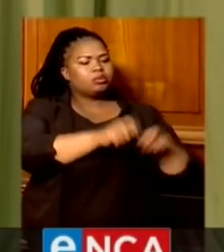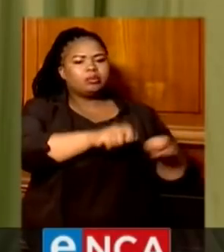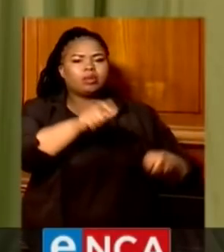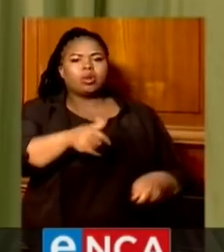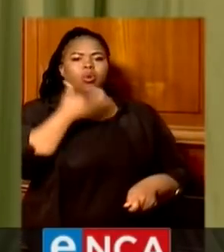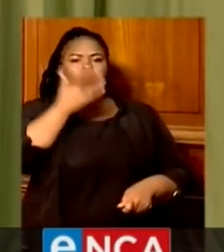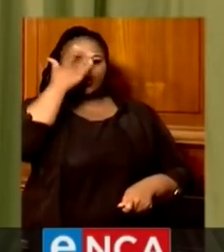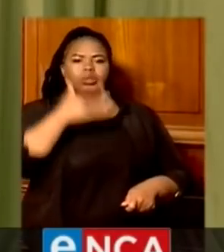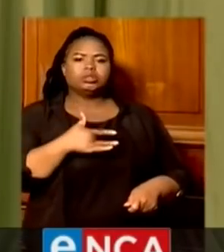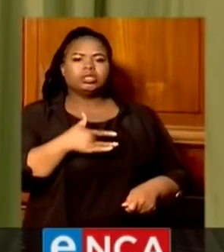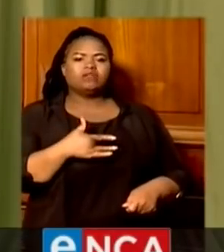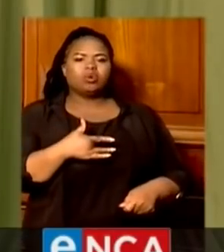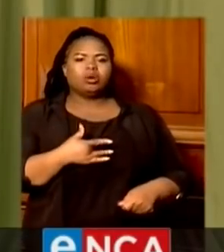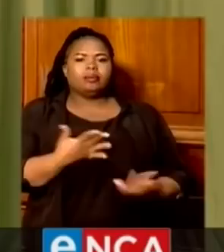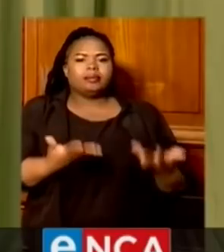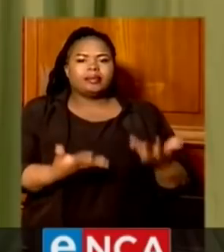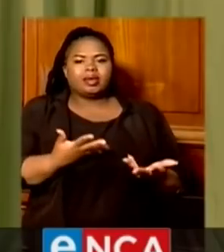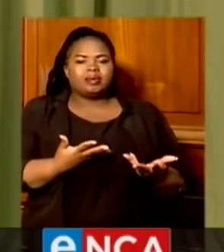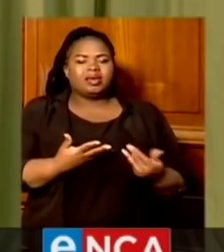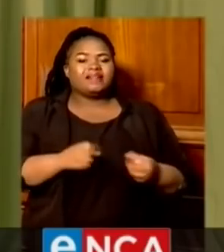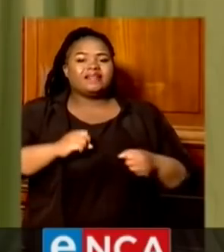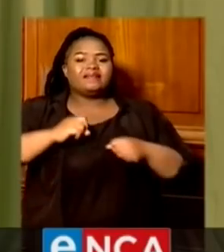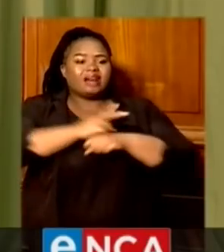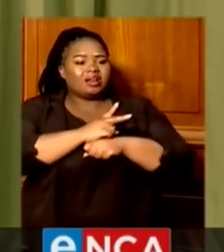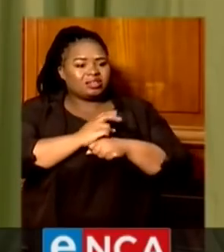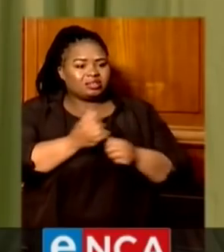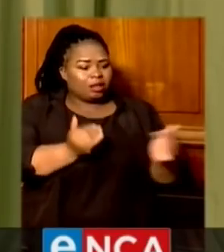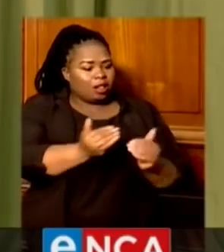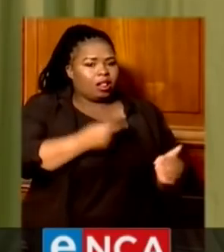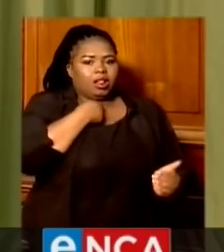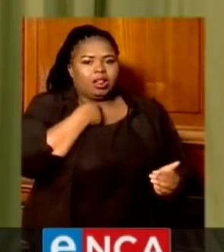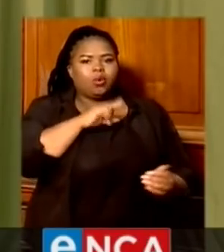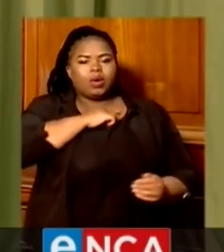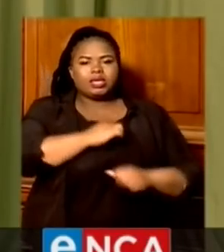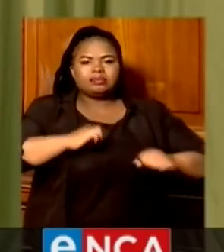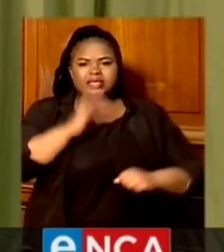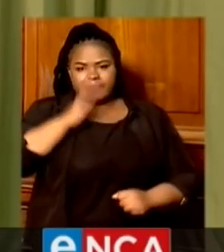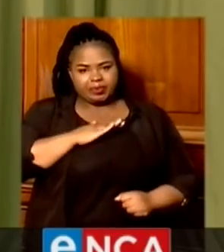people with a difficult viral infection being compromised.